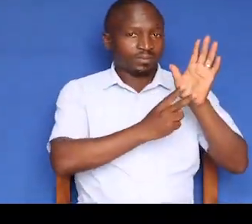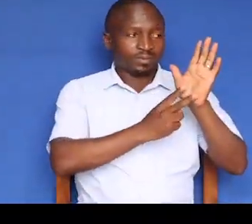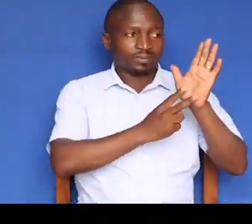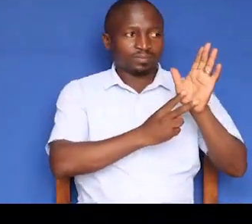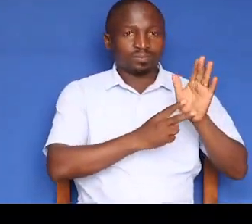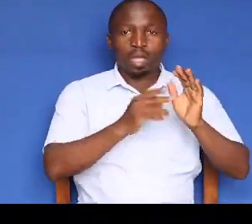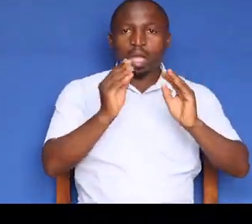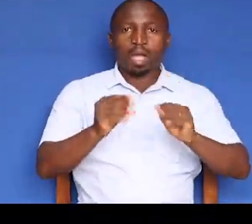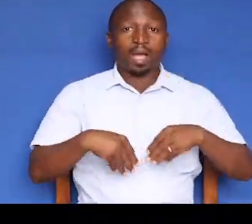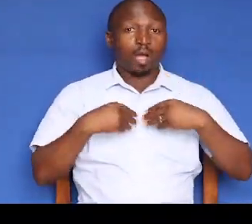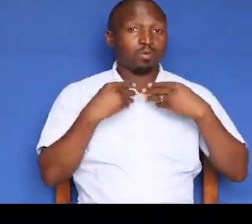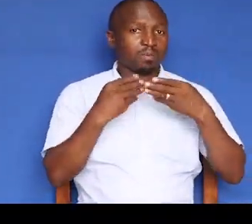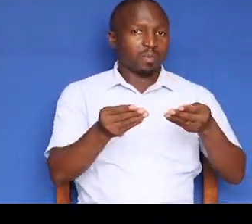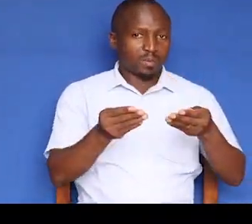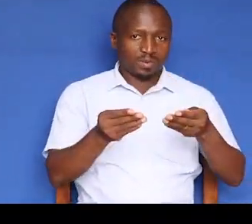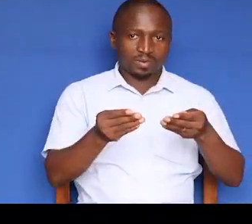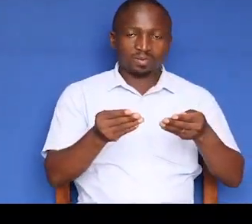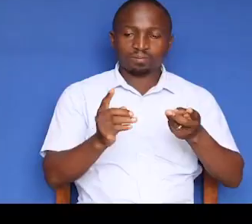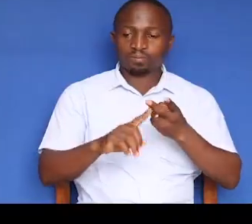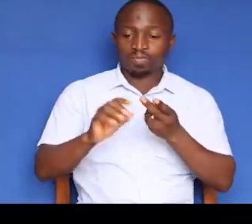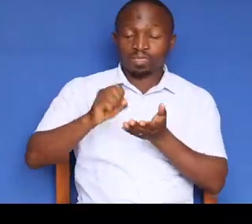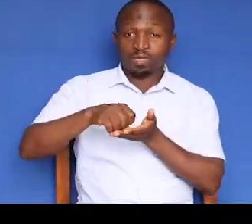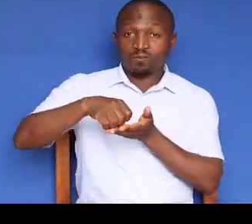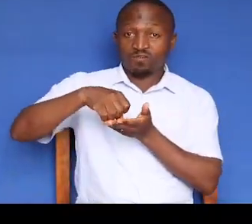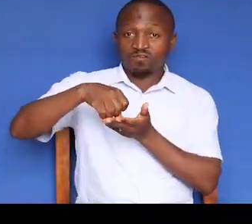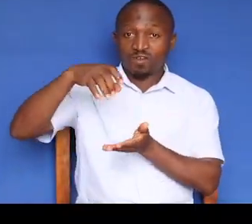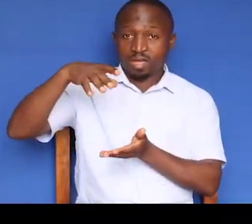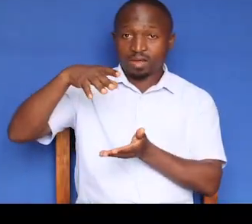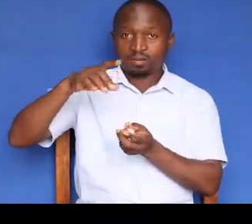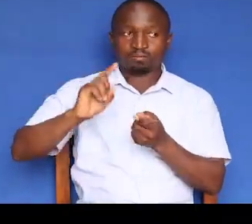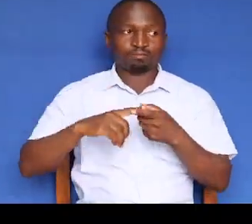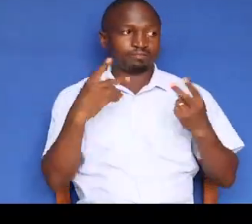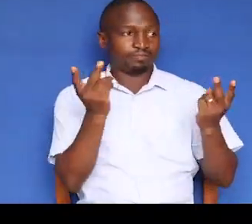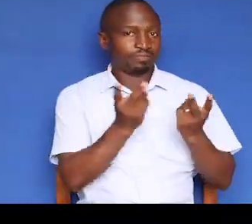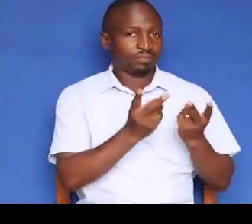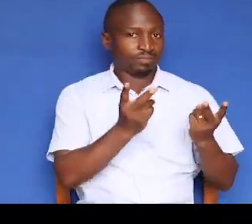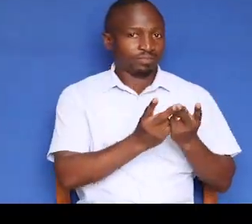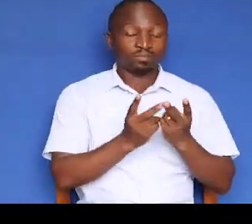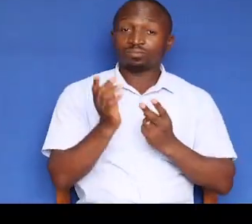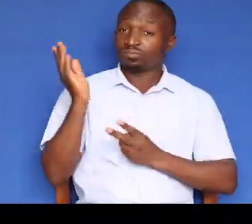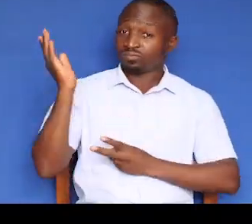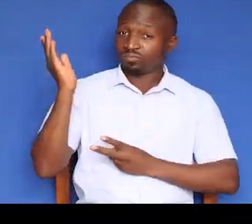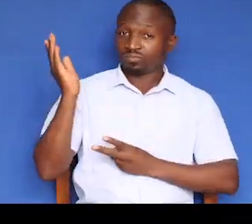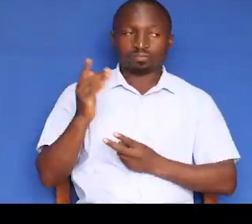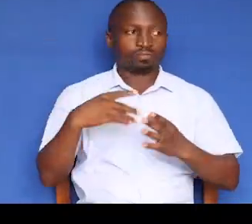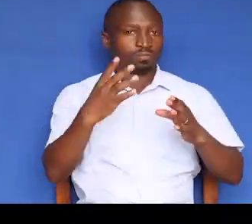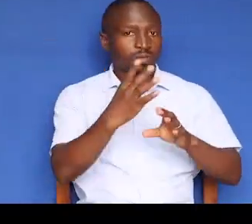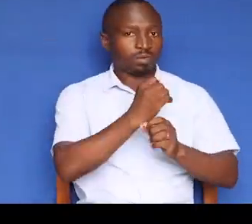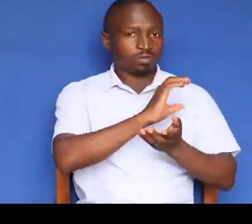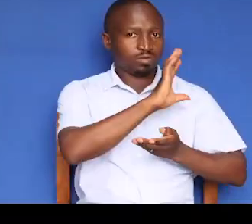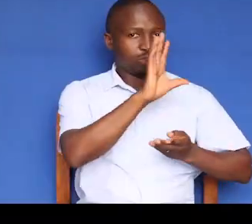output level, profit is equal to, here, we take total revenue